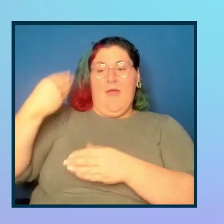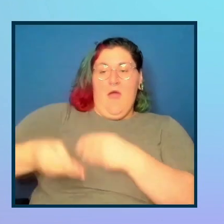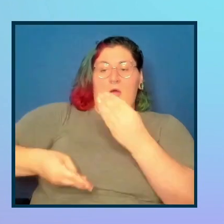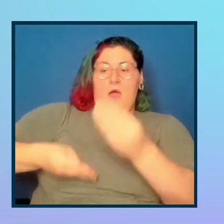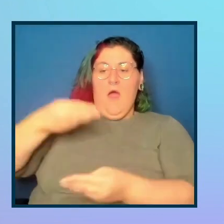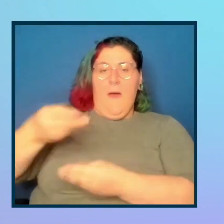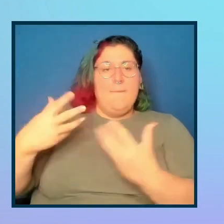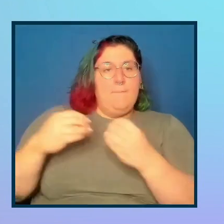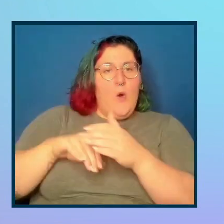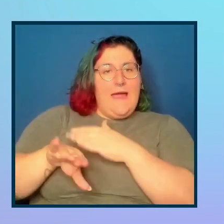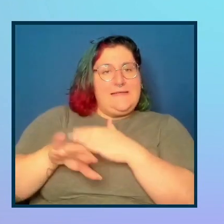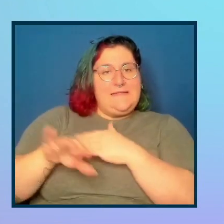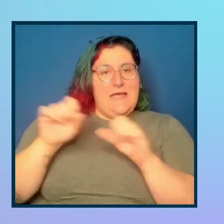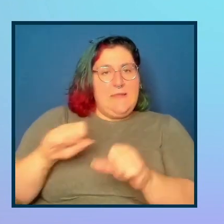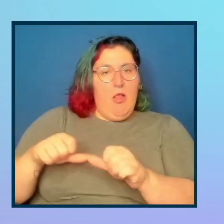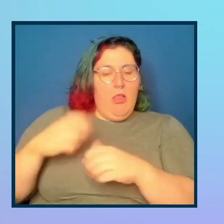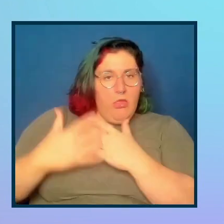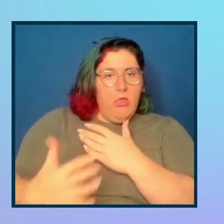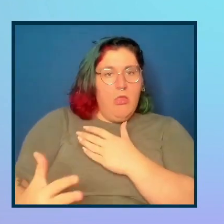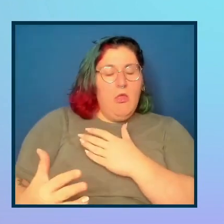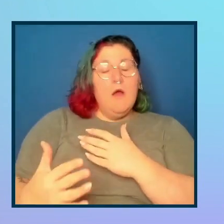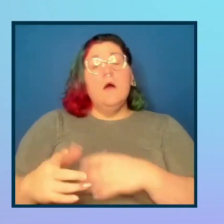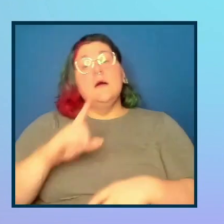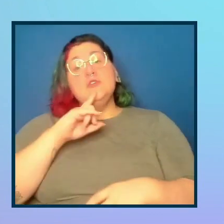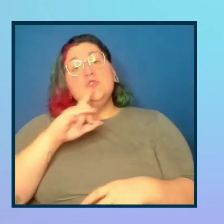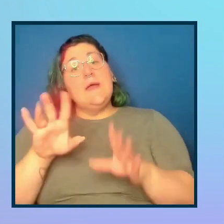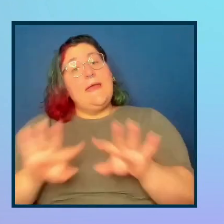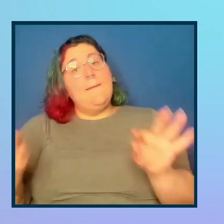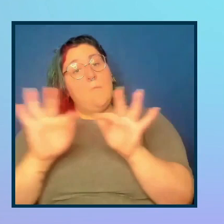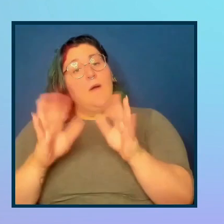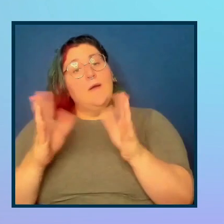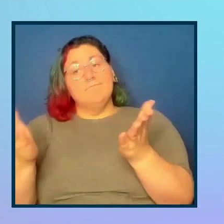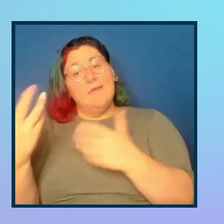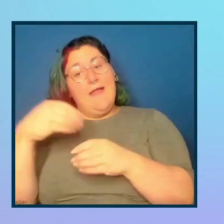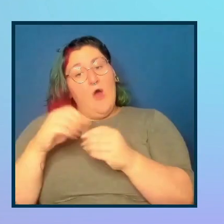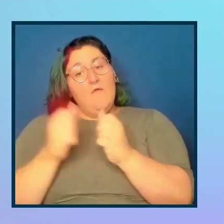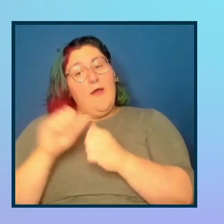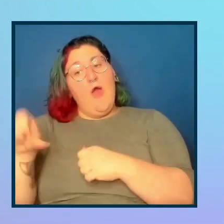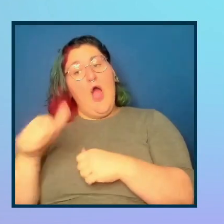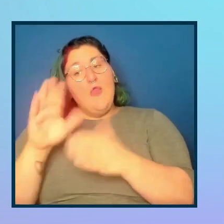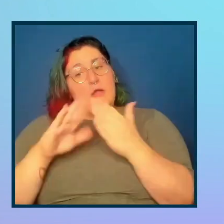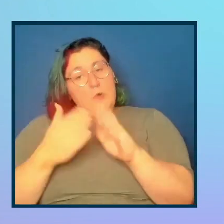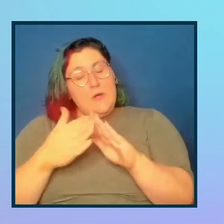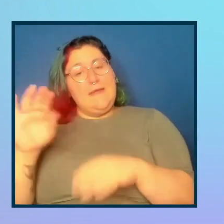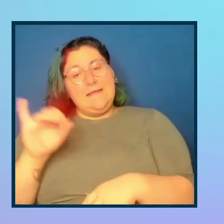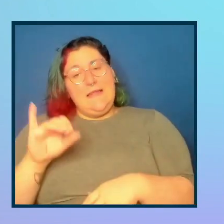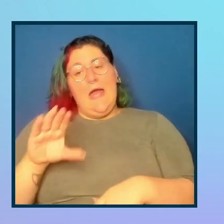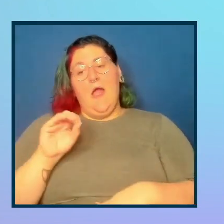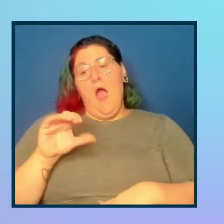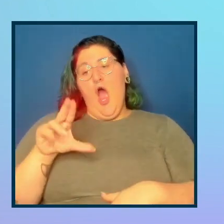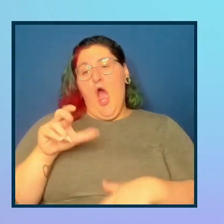getting involved with the different communities as well as the different organizations. So things like Oculus,